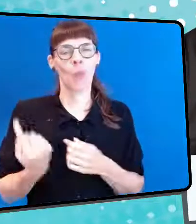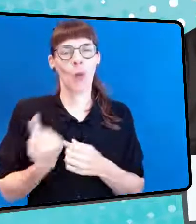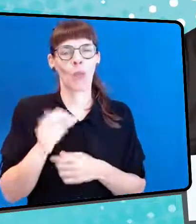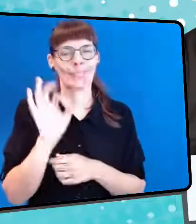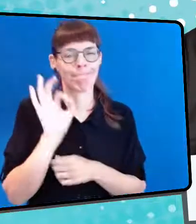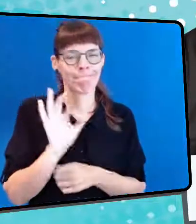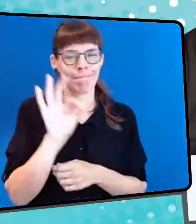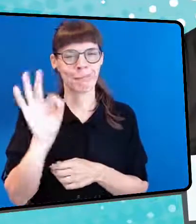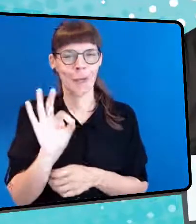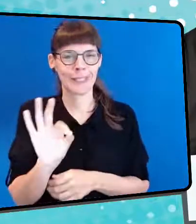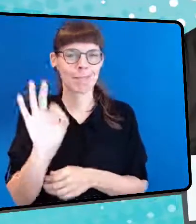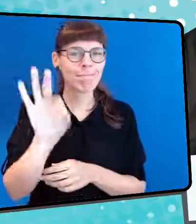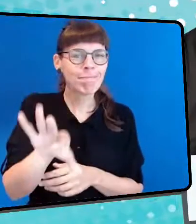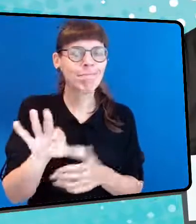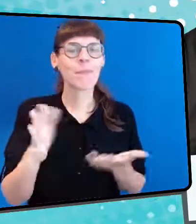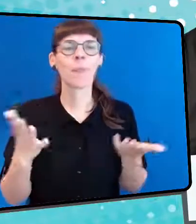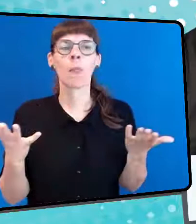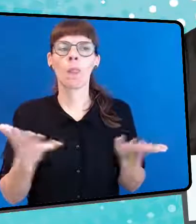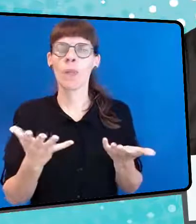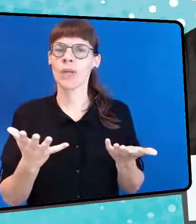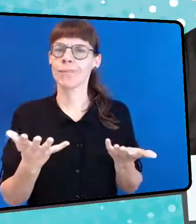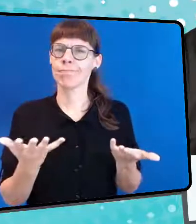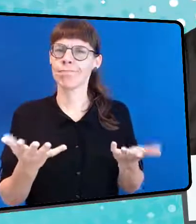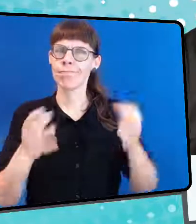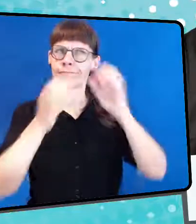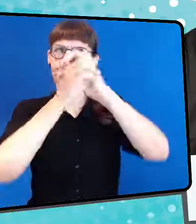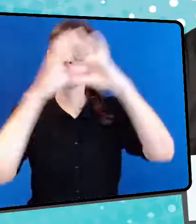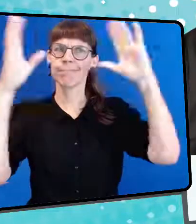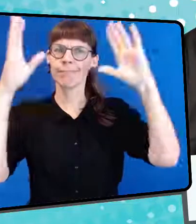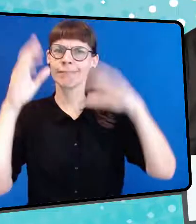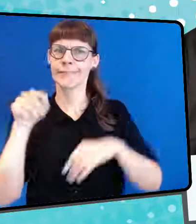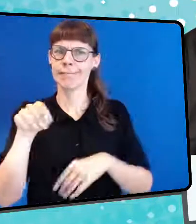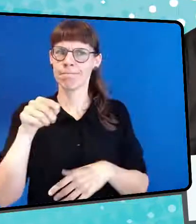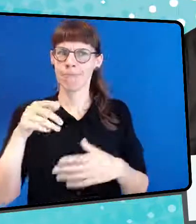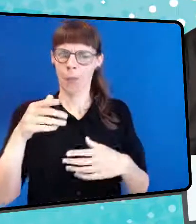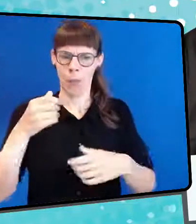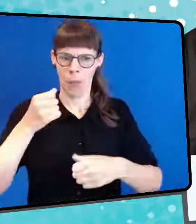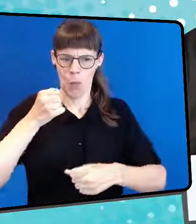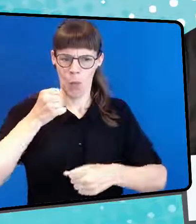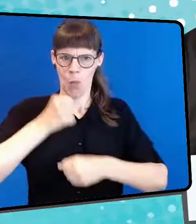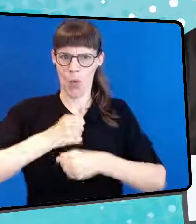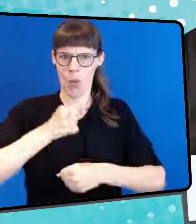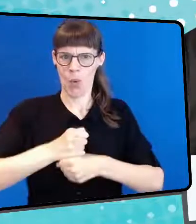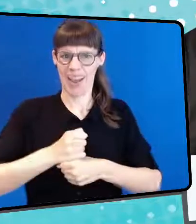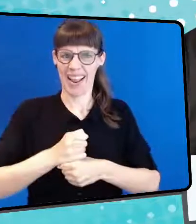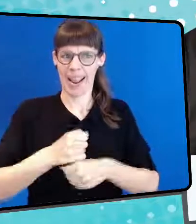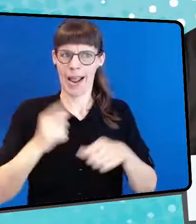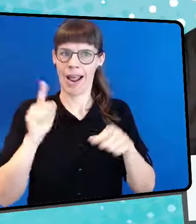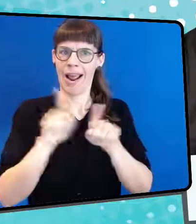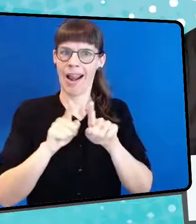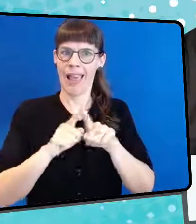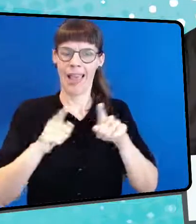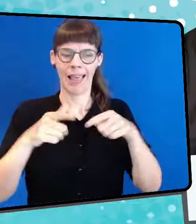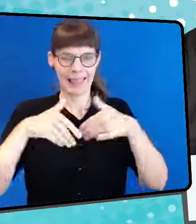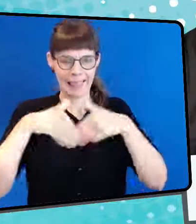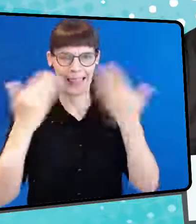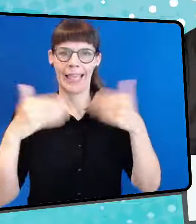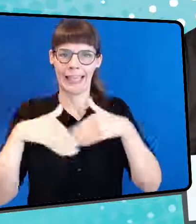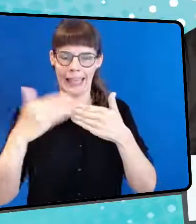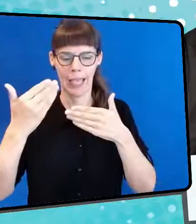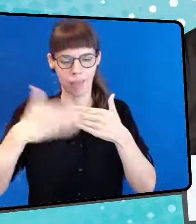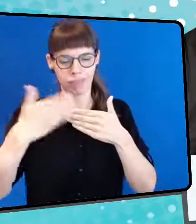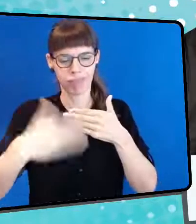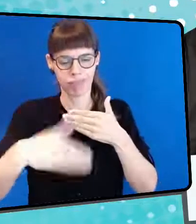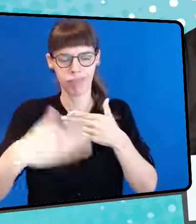to get a better sense of, what have you got yourself into, Kenji? Like, what does the day-to-day job look like? Can you